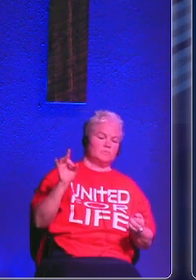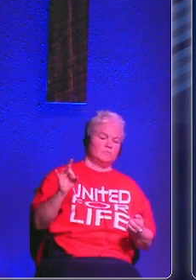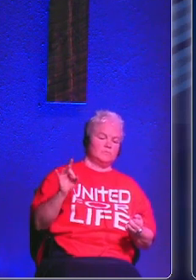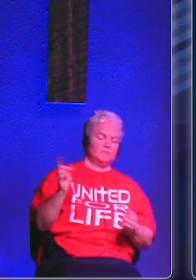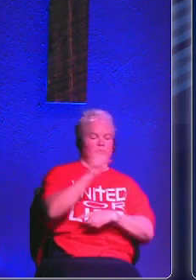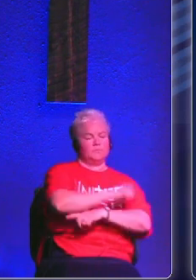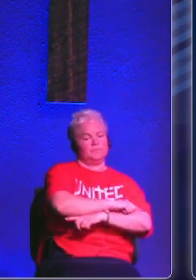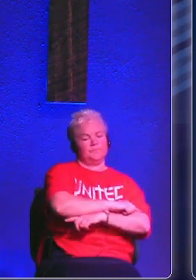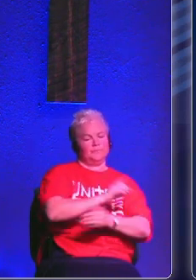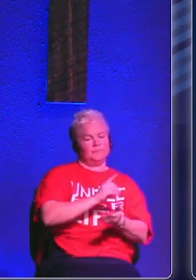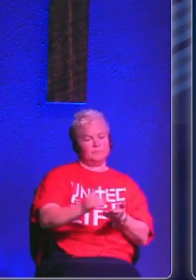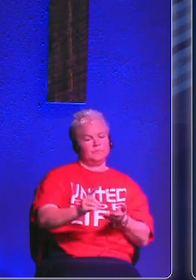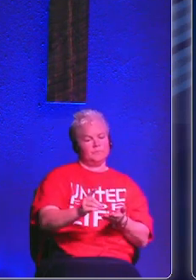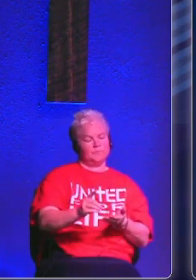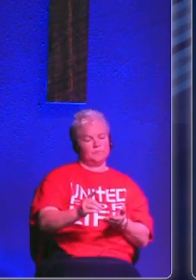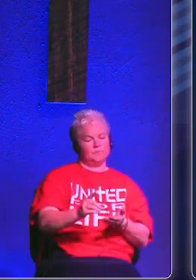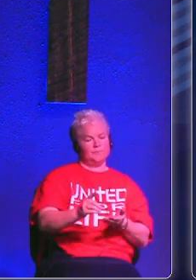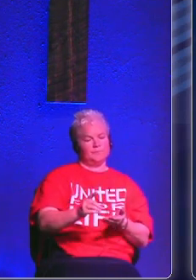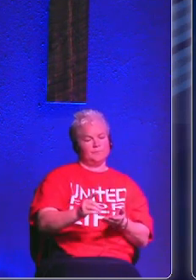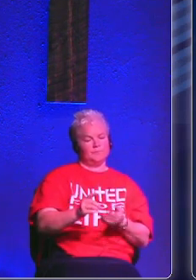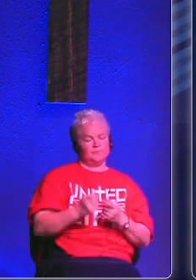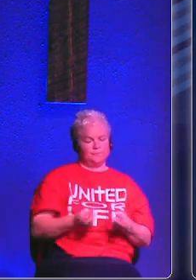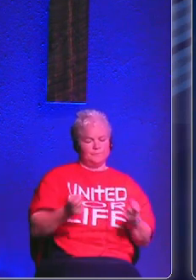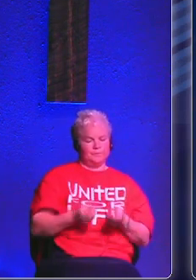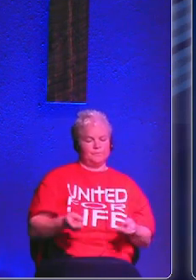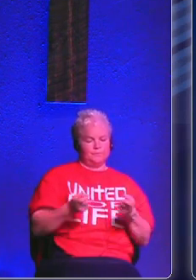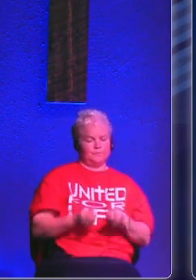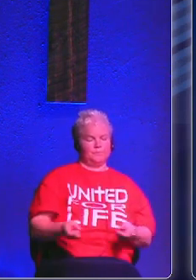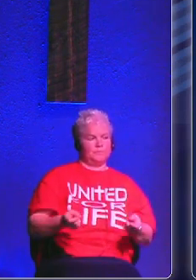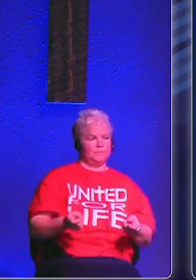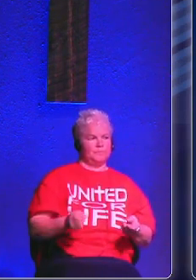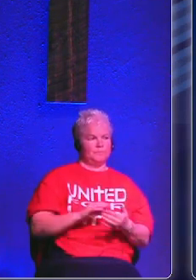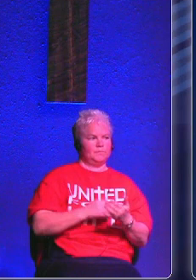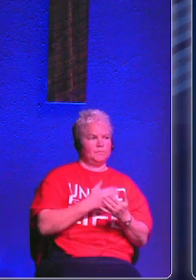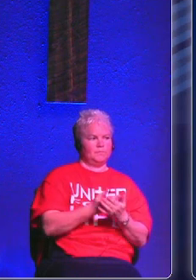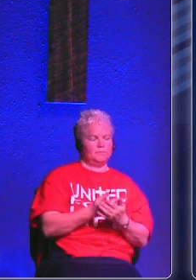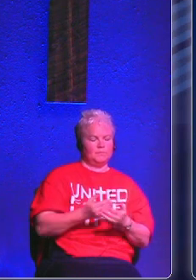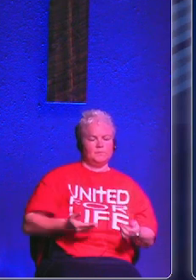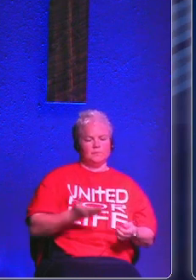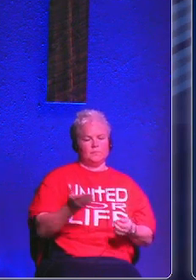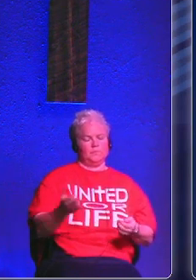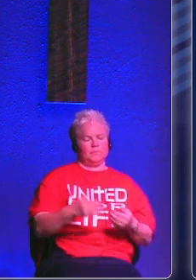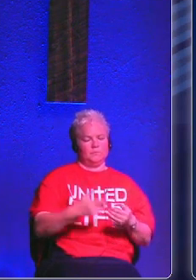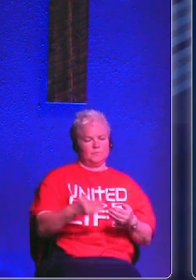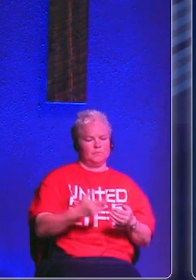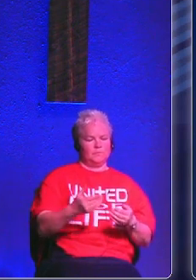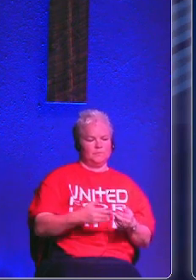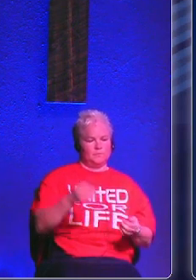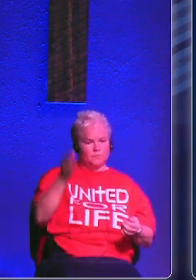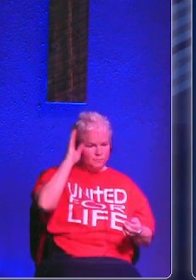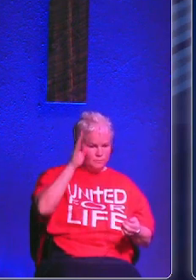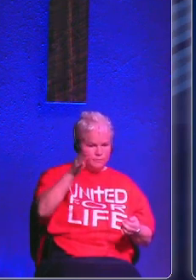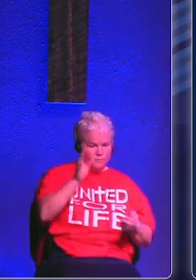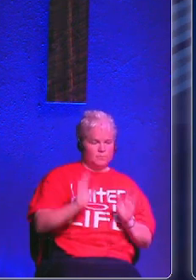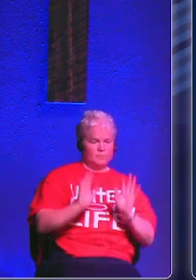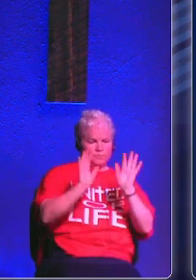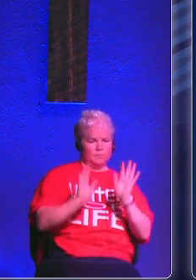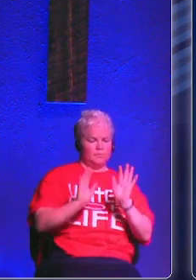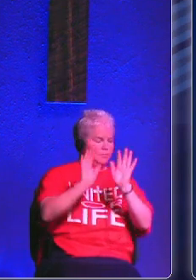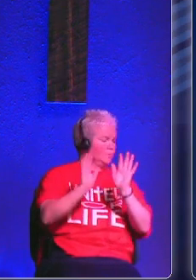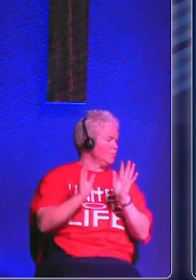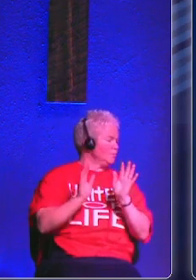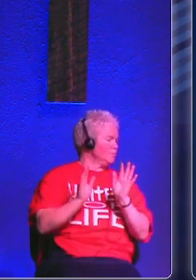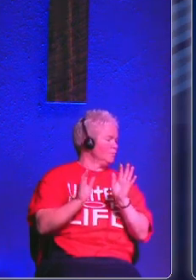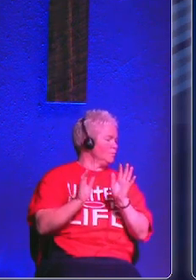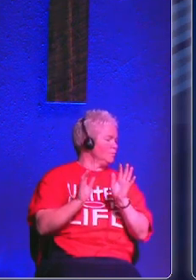5 and 6 and 7/8 days of the week I can do whatever I want. I can sin, I can do all of those things. That's easy. Wouldn't that be great? No, it wouldn't be